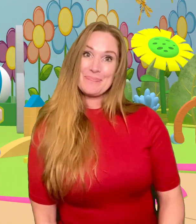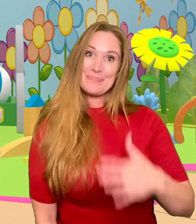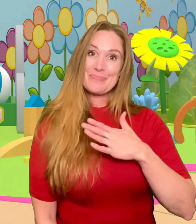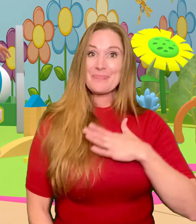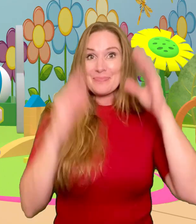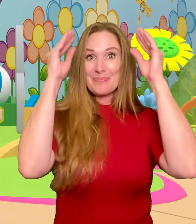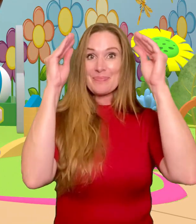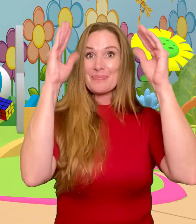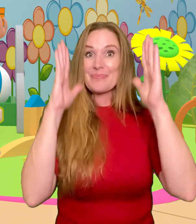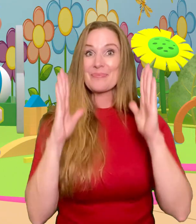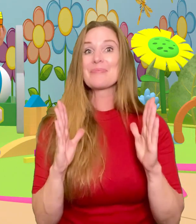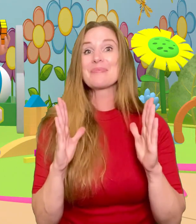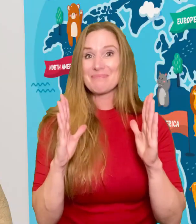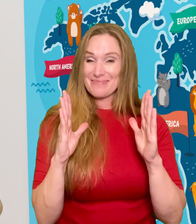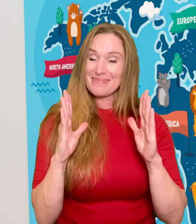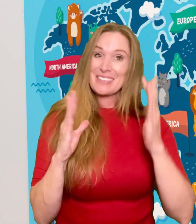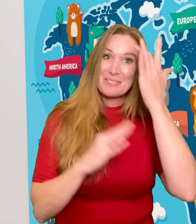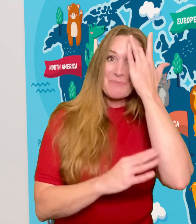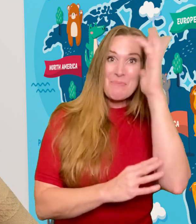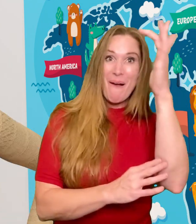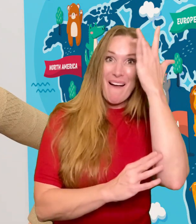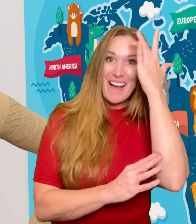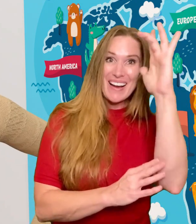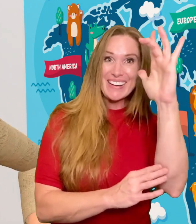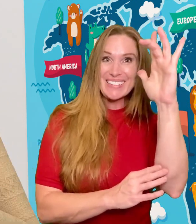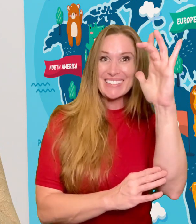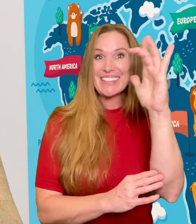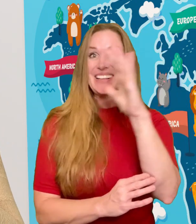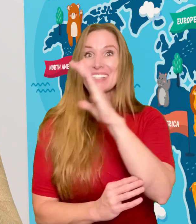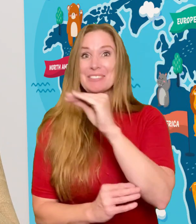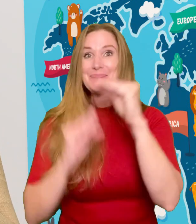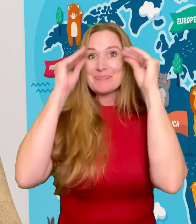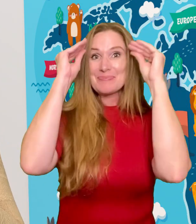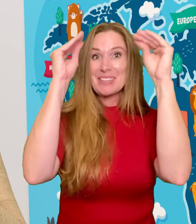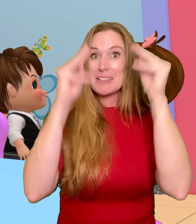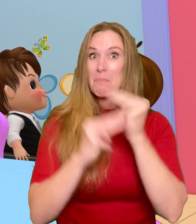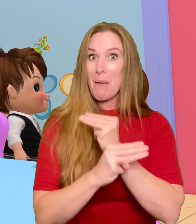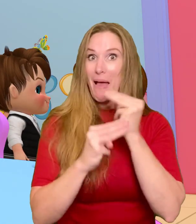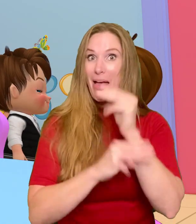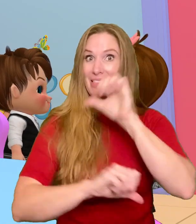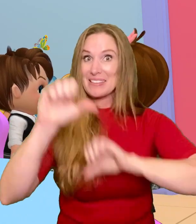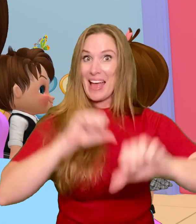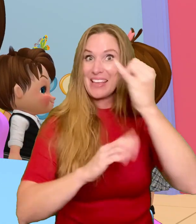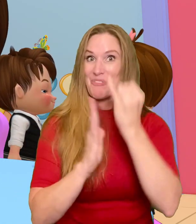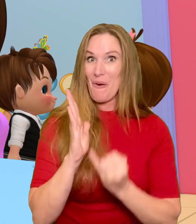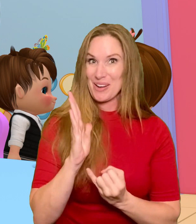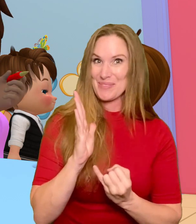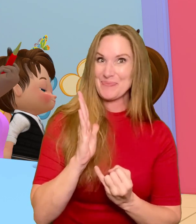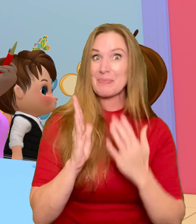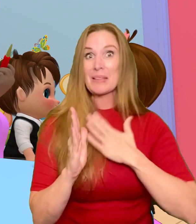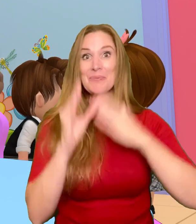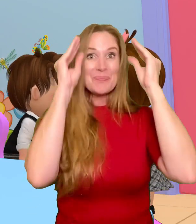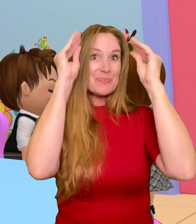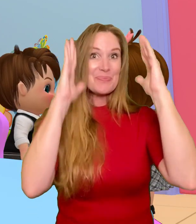My teacher is bright and smart Teaches us math, science and